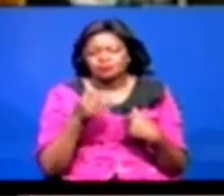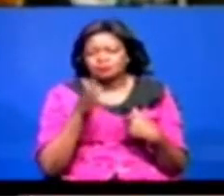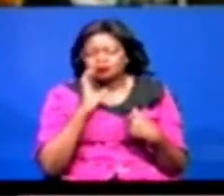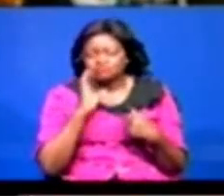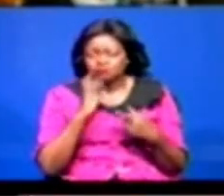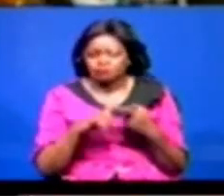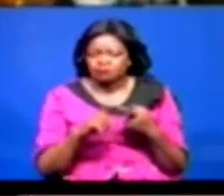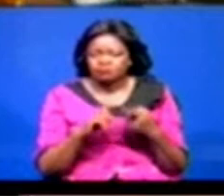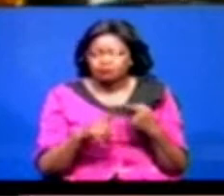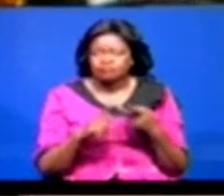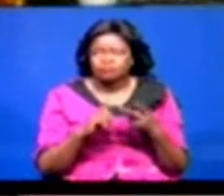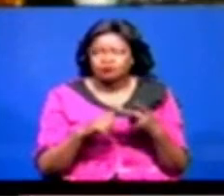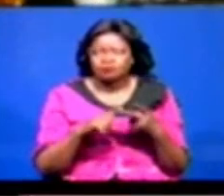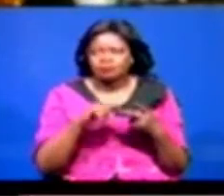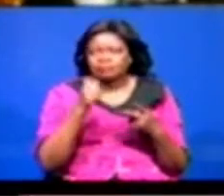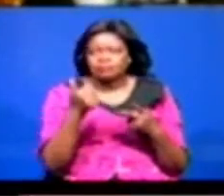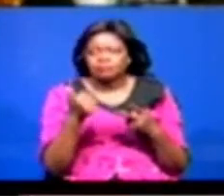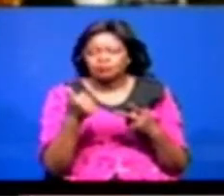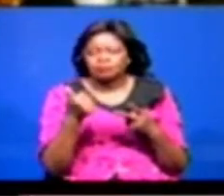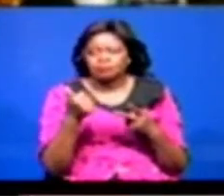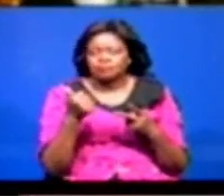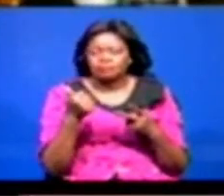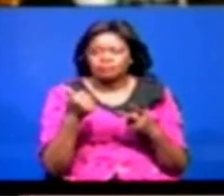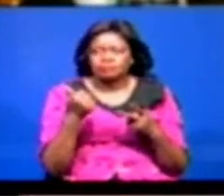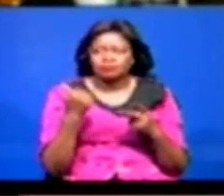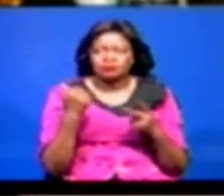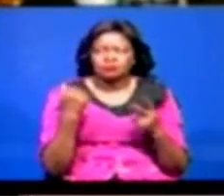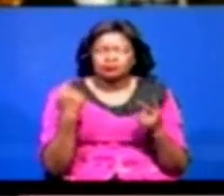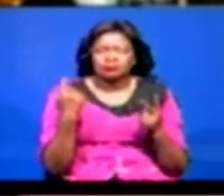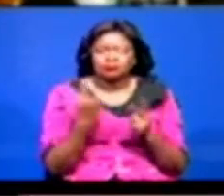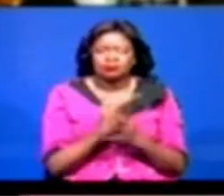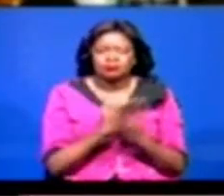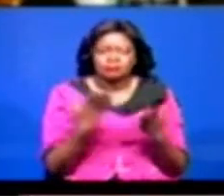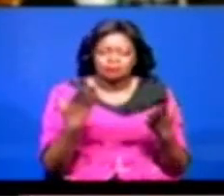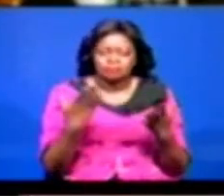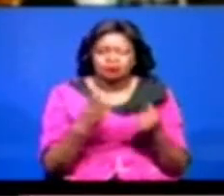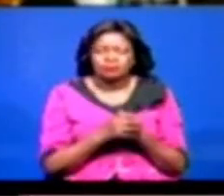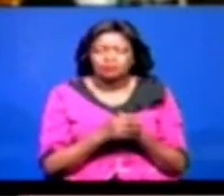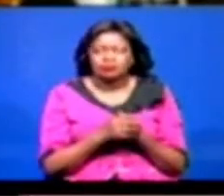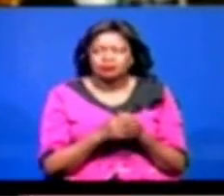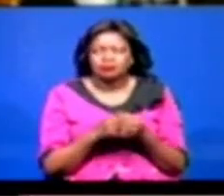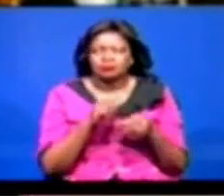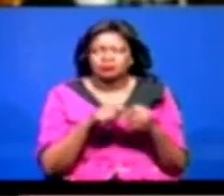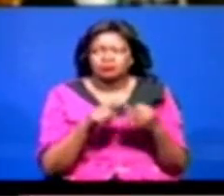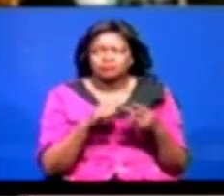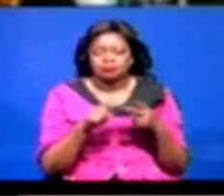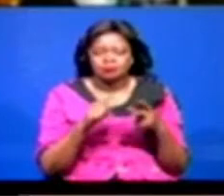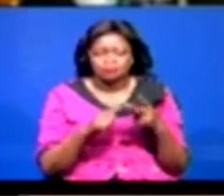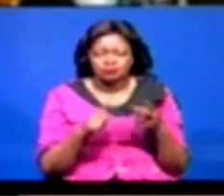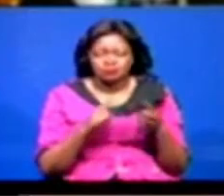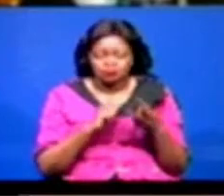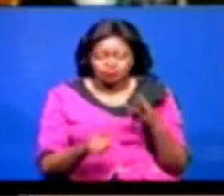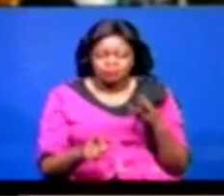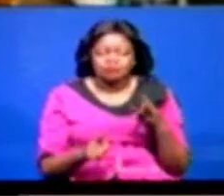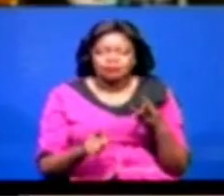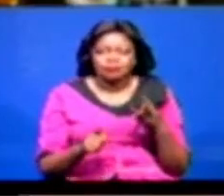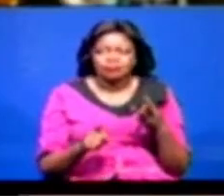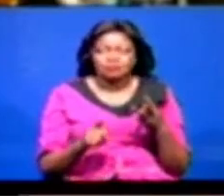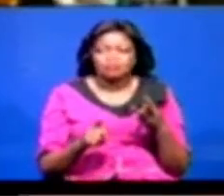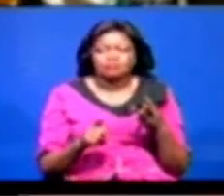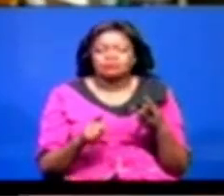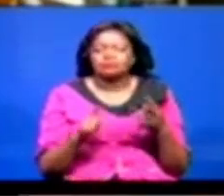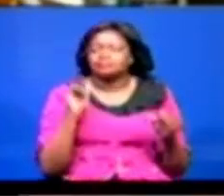have UV potentials, we have microtexts, amongst